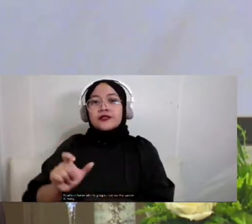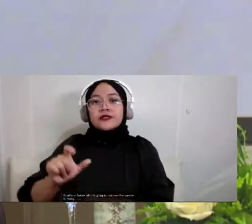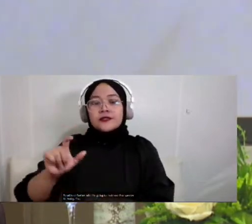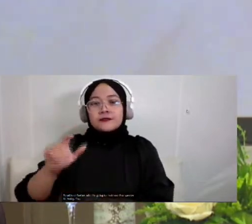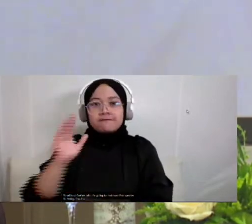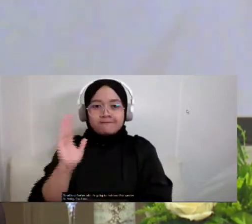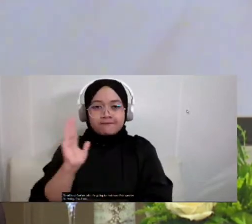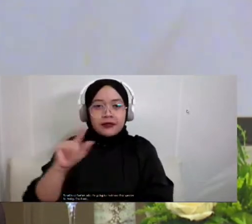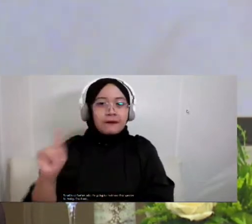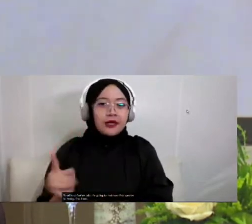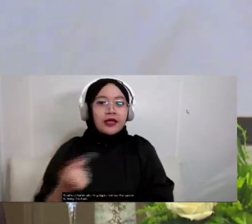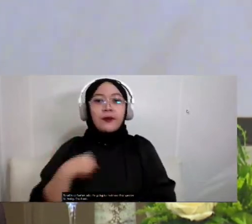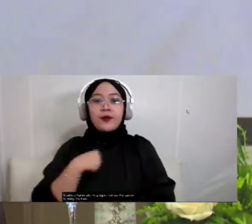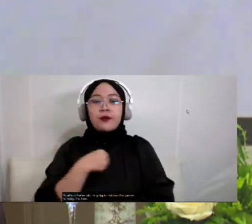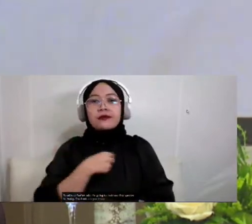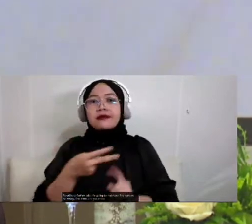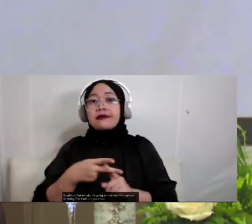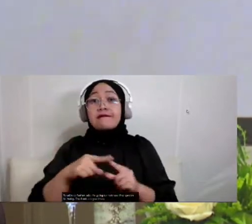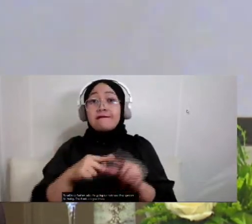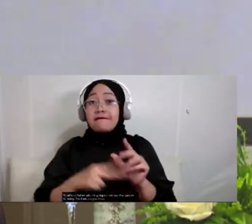Frank. Are you there?